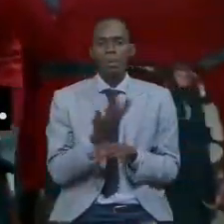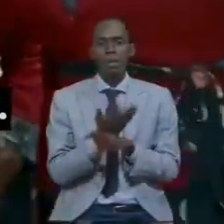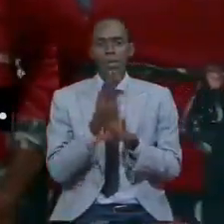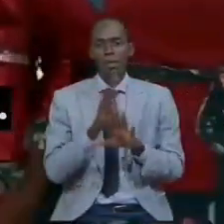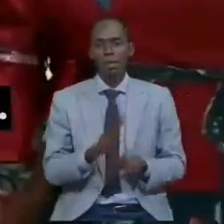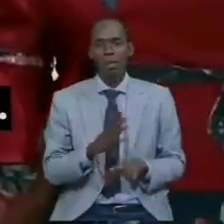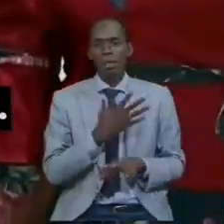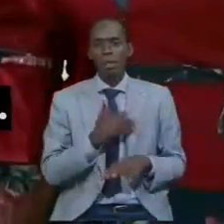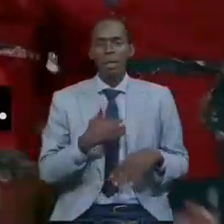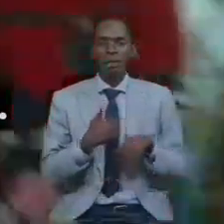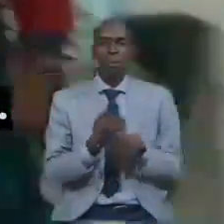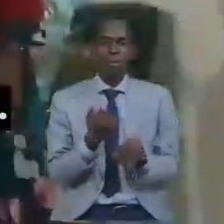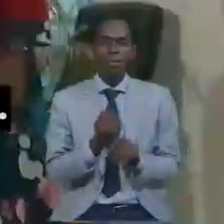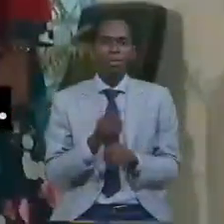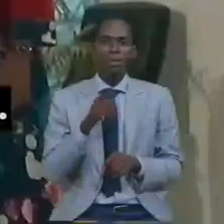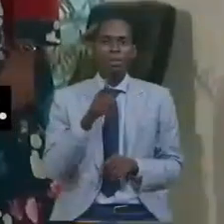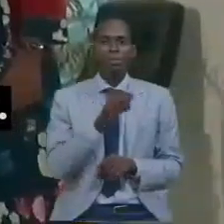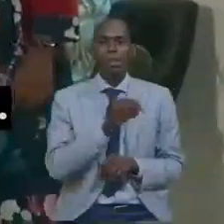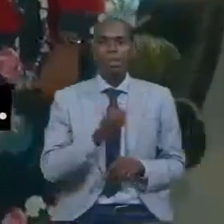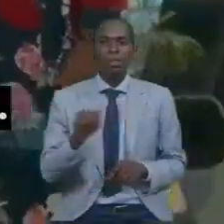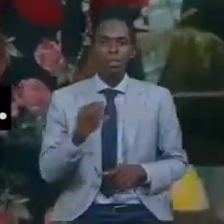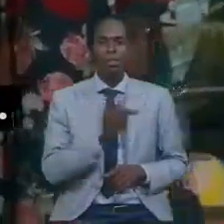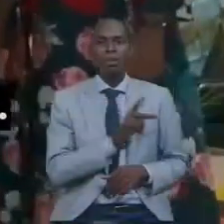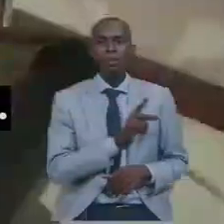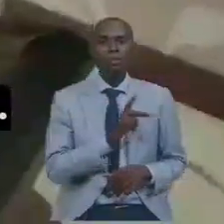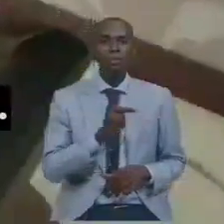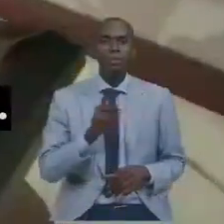a beggar and makes him the